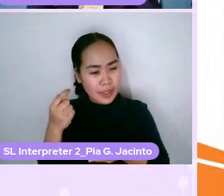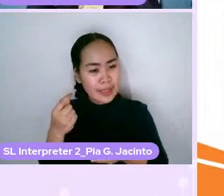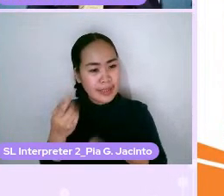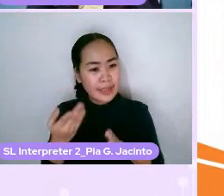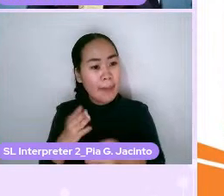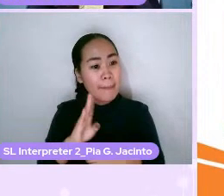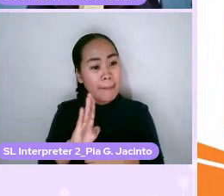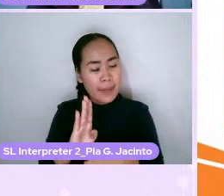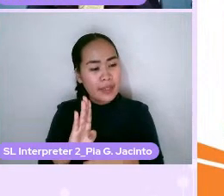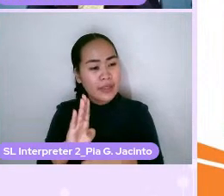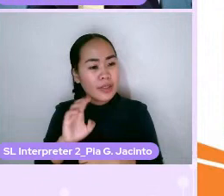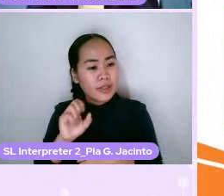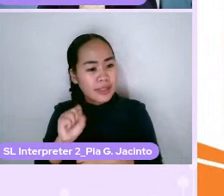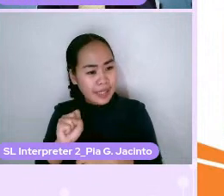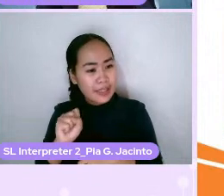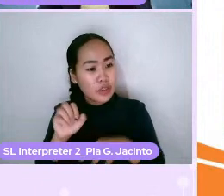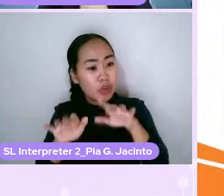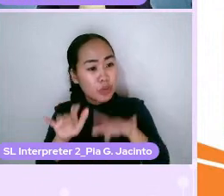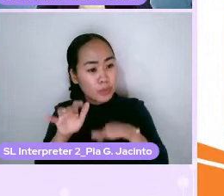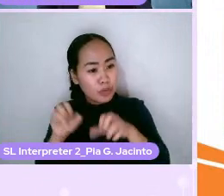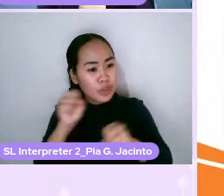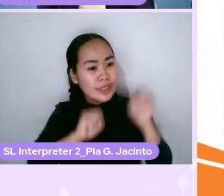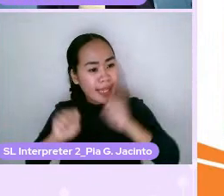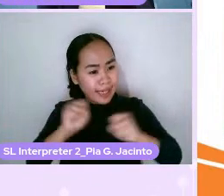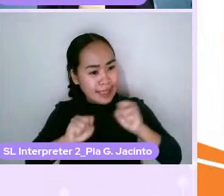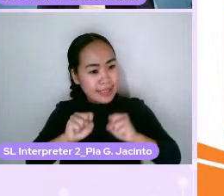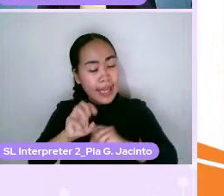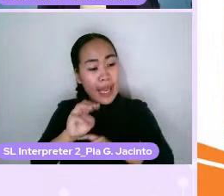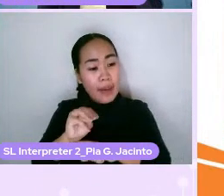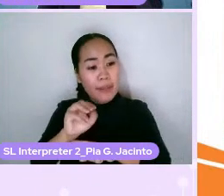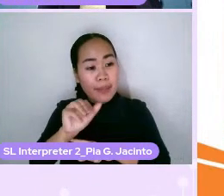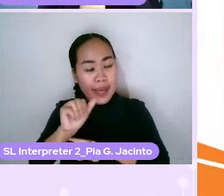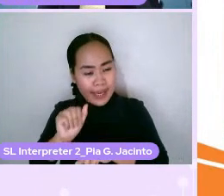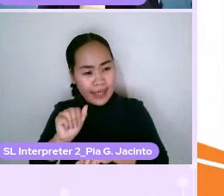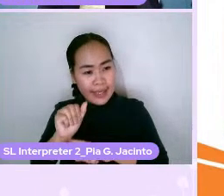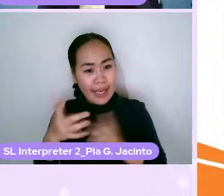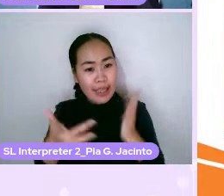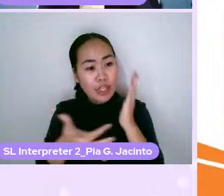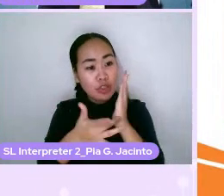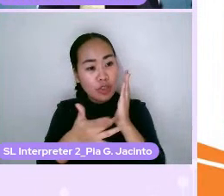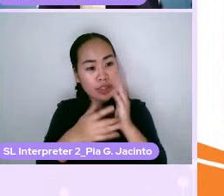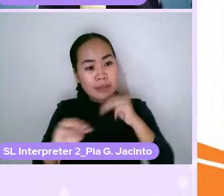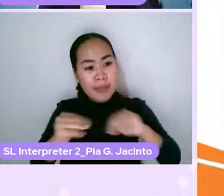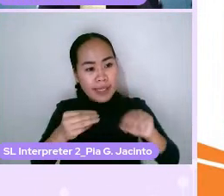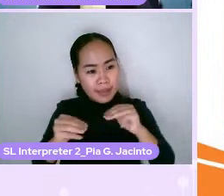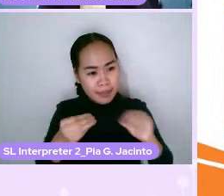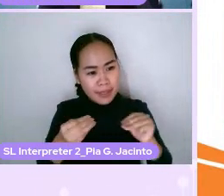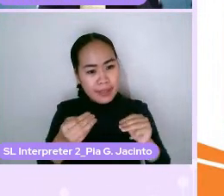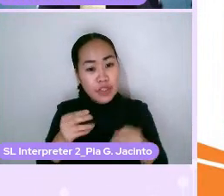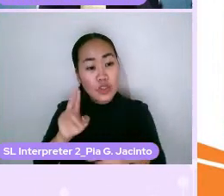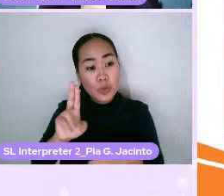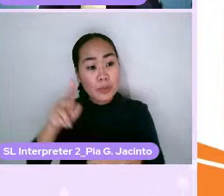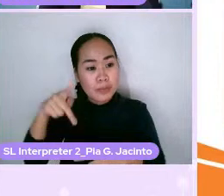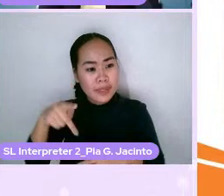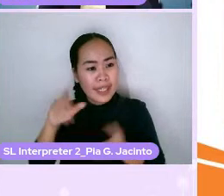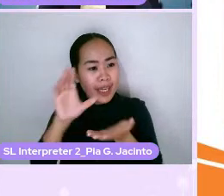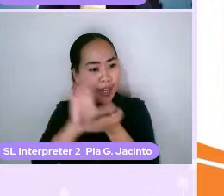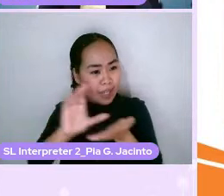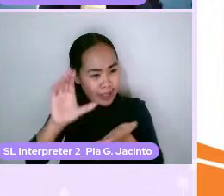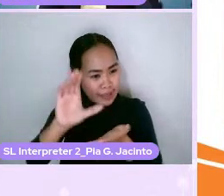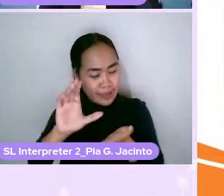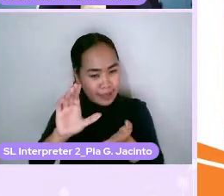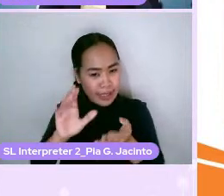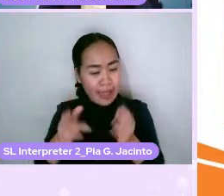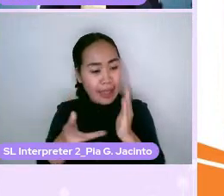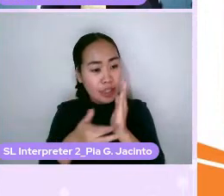Bicol University and Master's in Technology Management from University of the Philippines Technology Management Center in